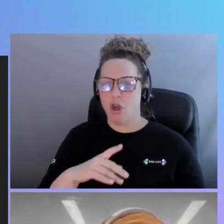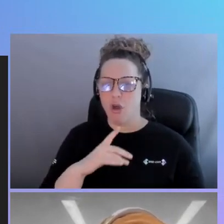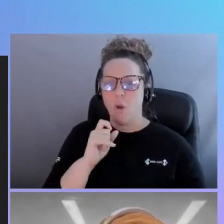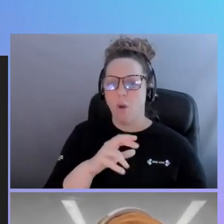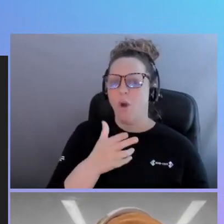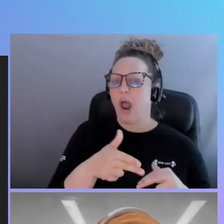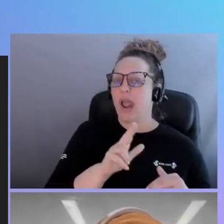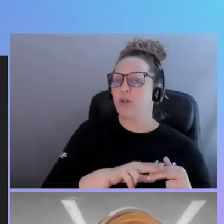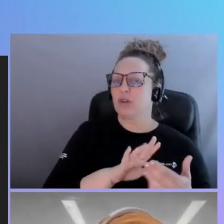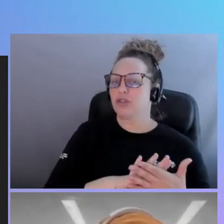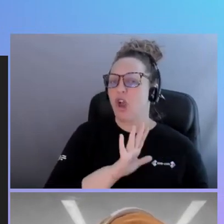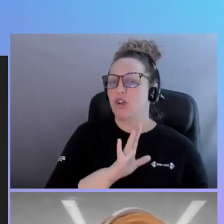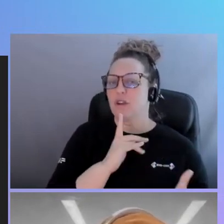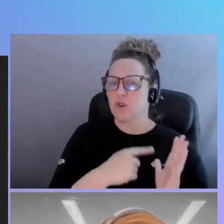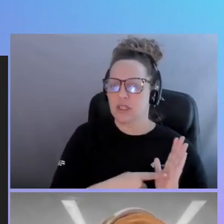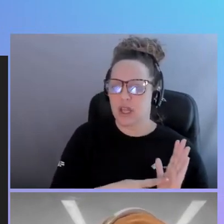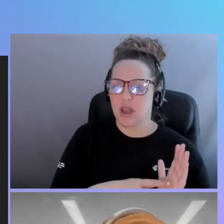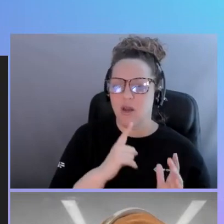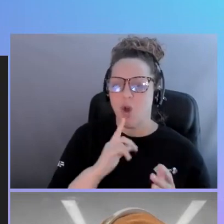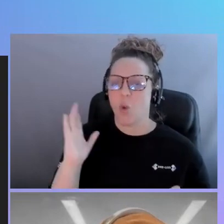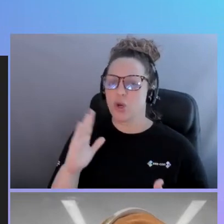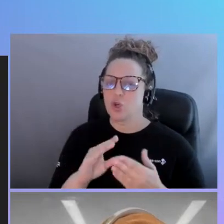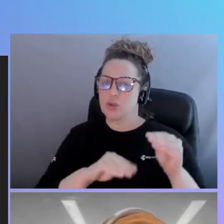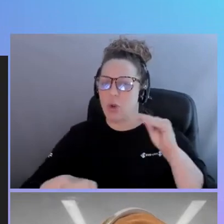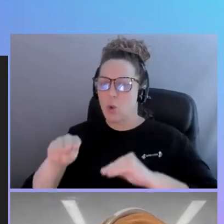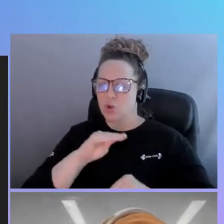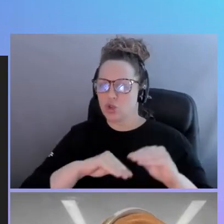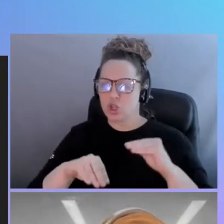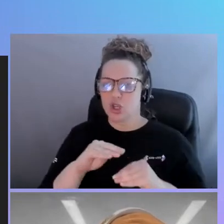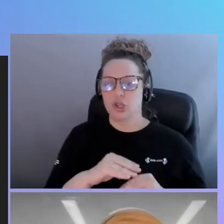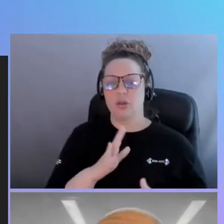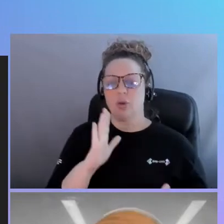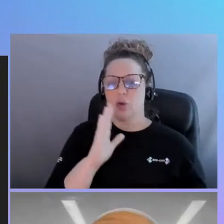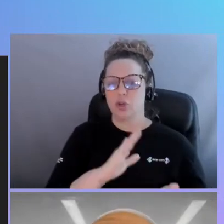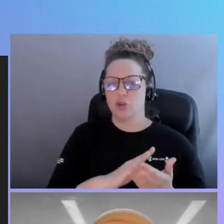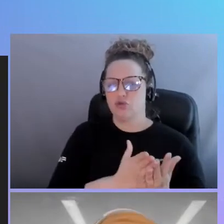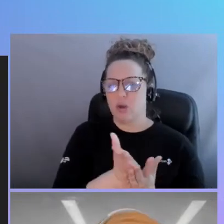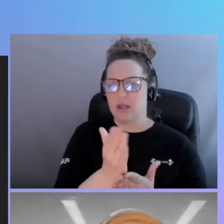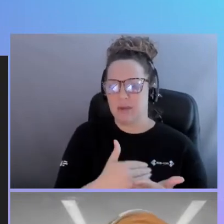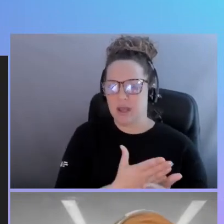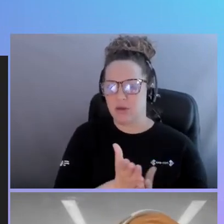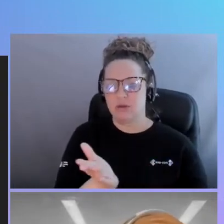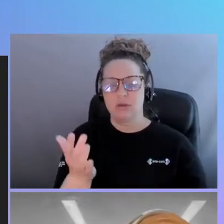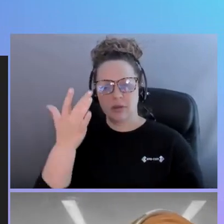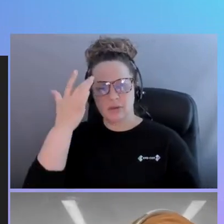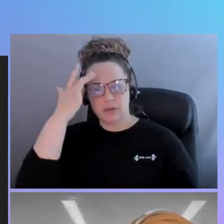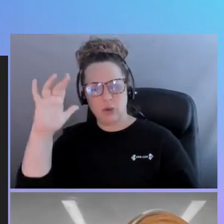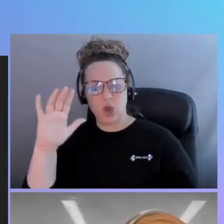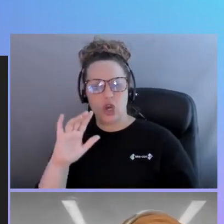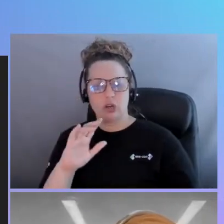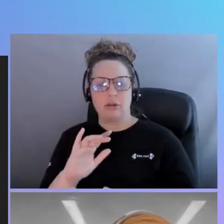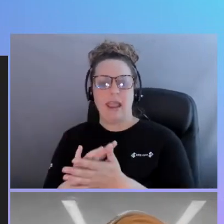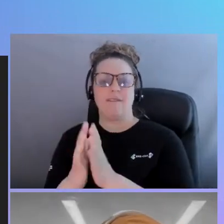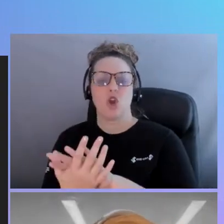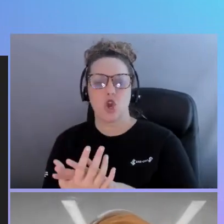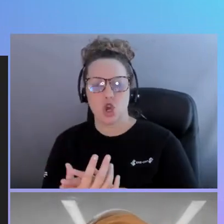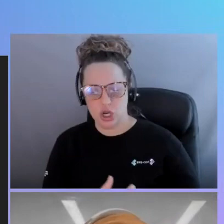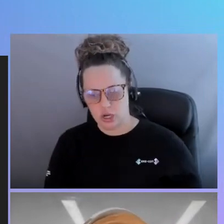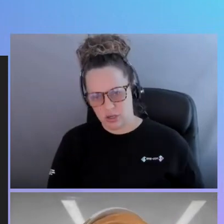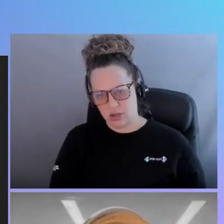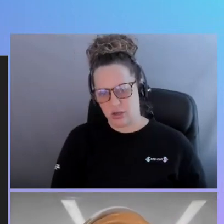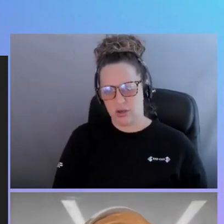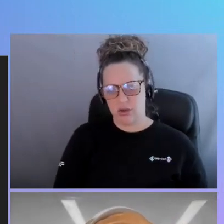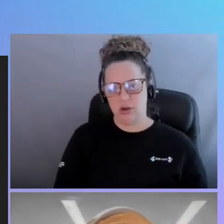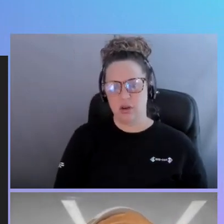example, or reduce motion, reduce transparency, smart invert, whatever you want. And while we are